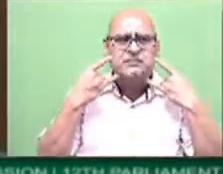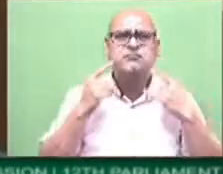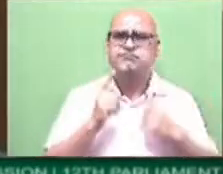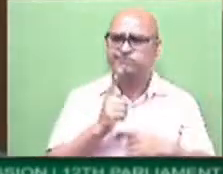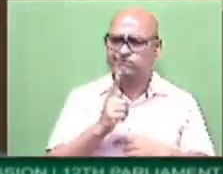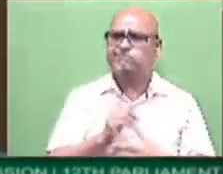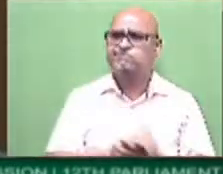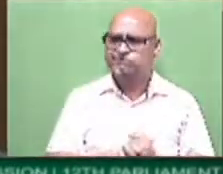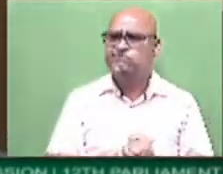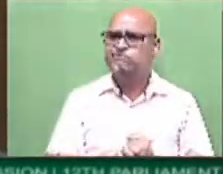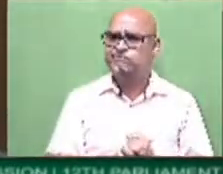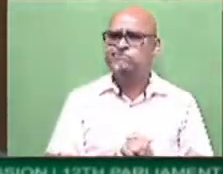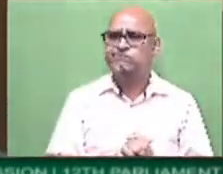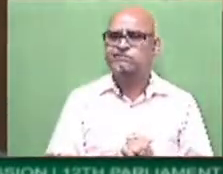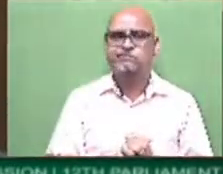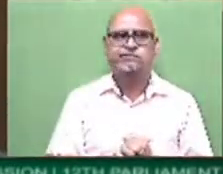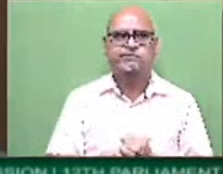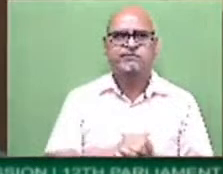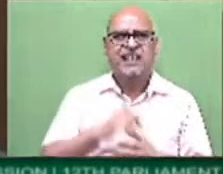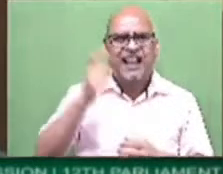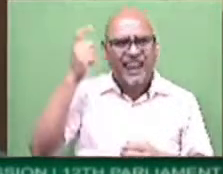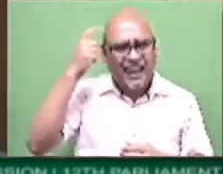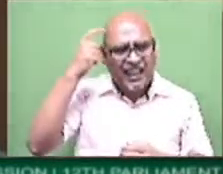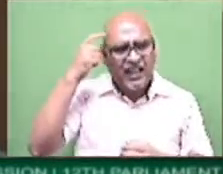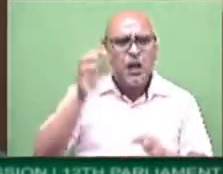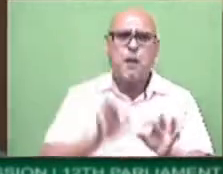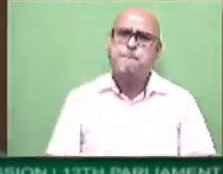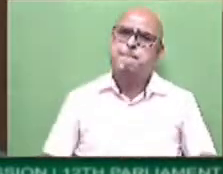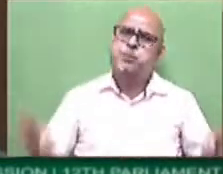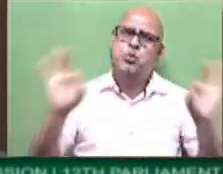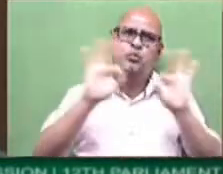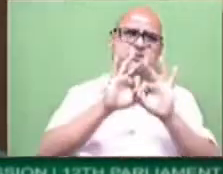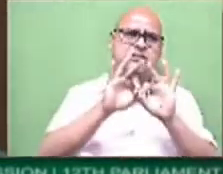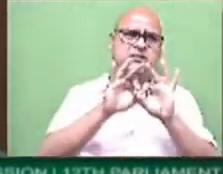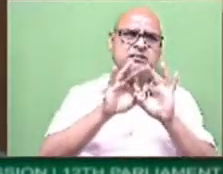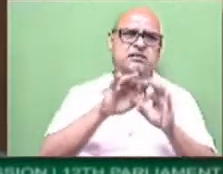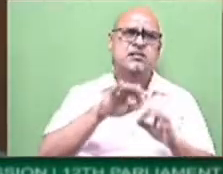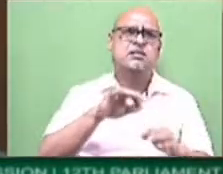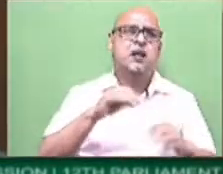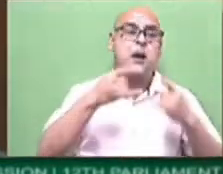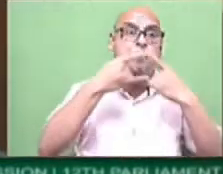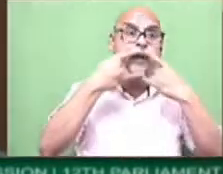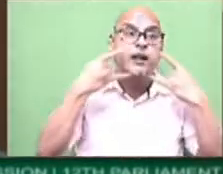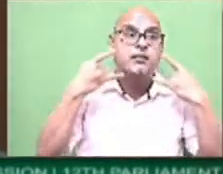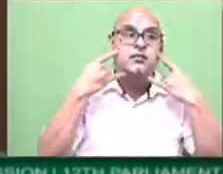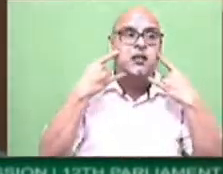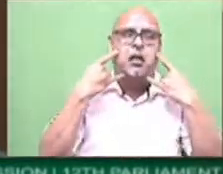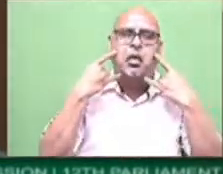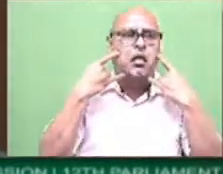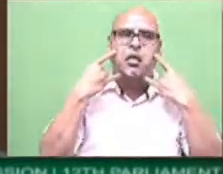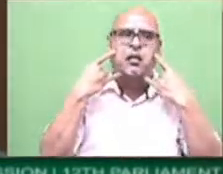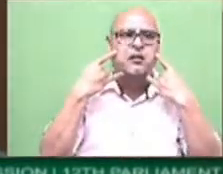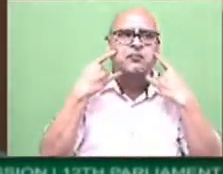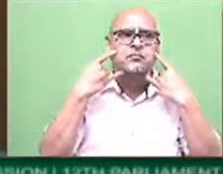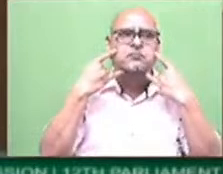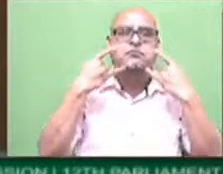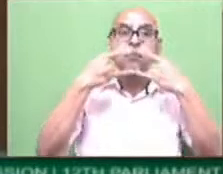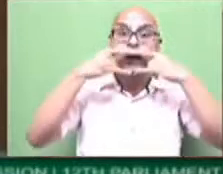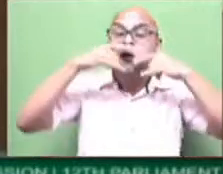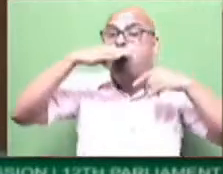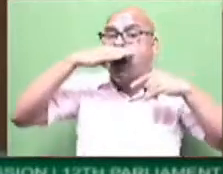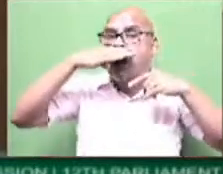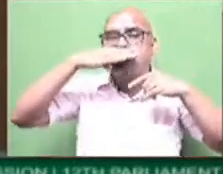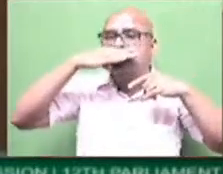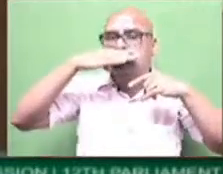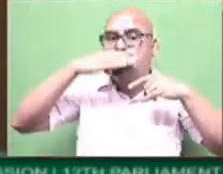it's made clear that the mask should be covering your nose and your mouth. One of the common things I see is people have on a mask, but the mask is down by their